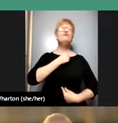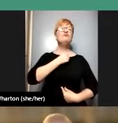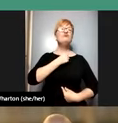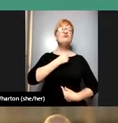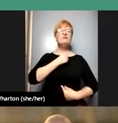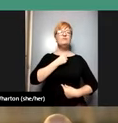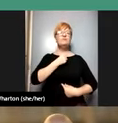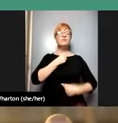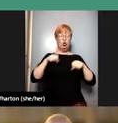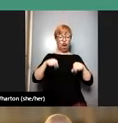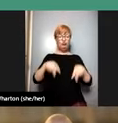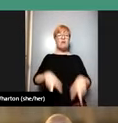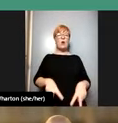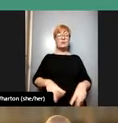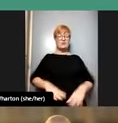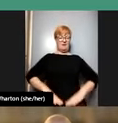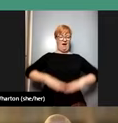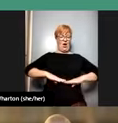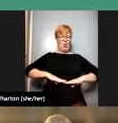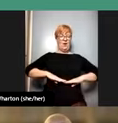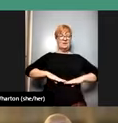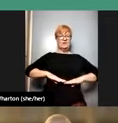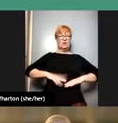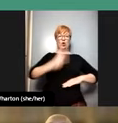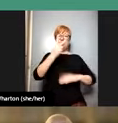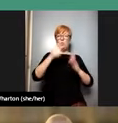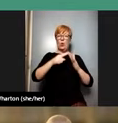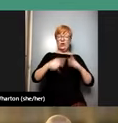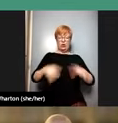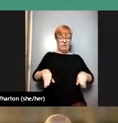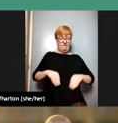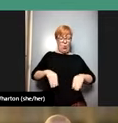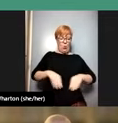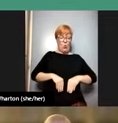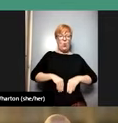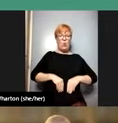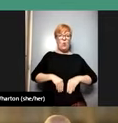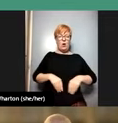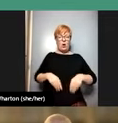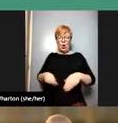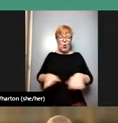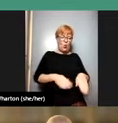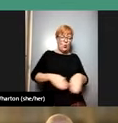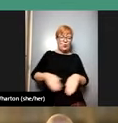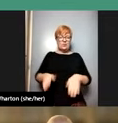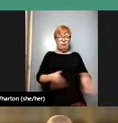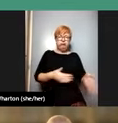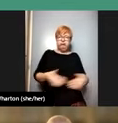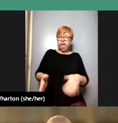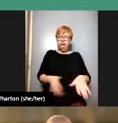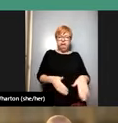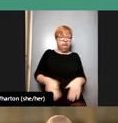are high-waisted and hold 2-inch folds. They fit so loose in the thigh that the sea breeze flaps the